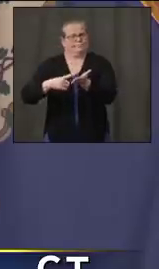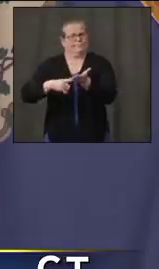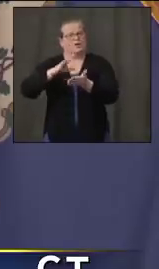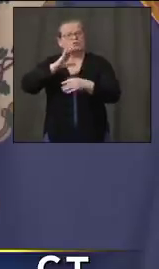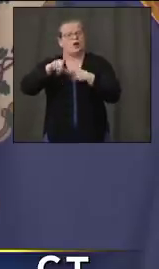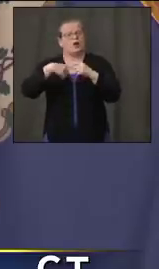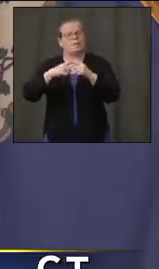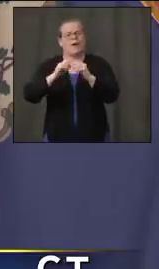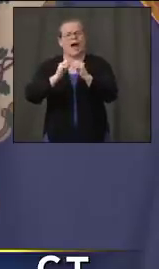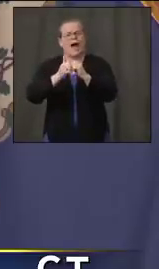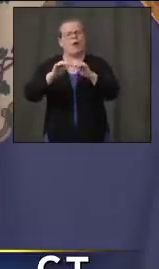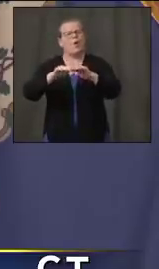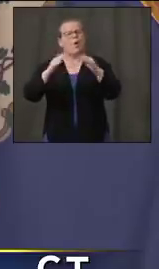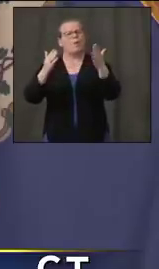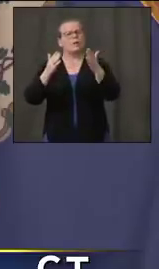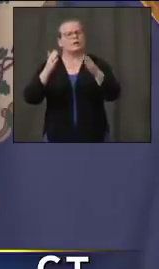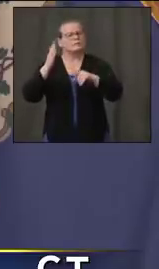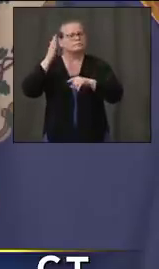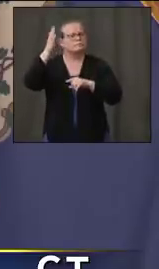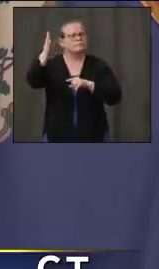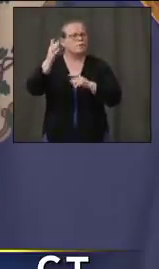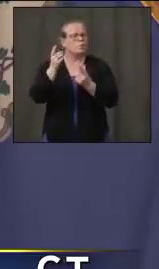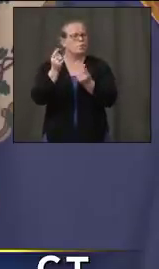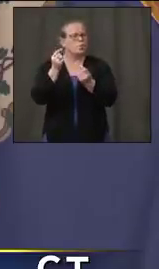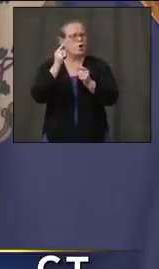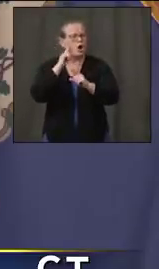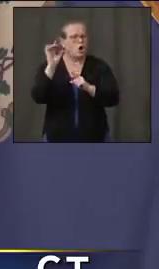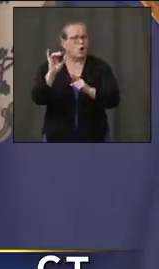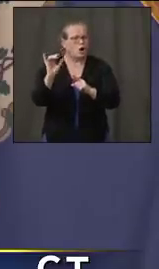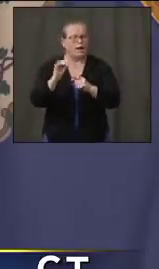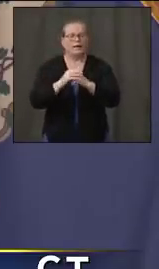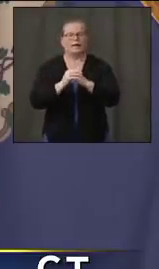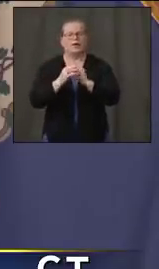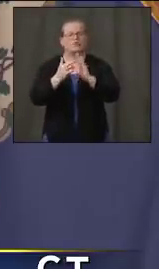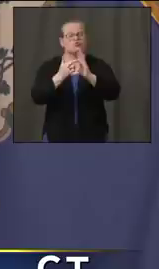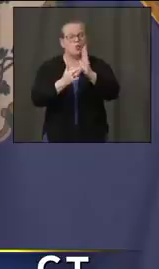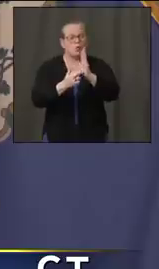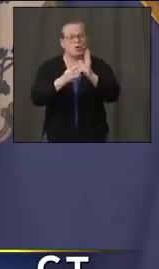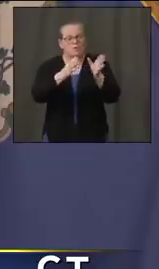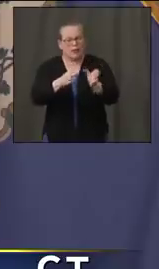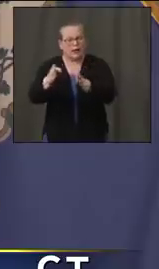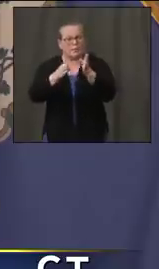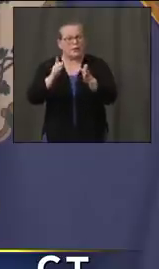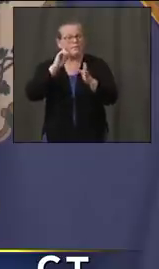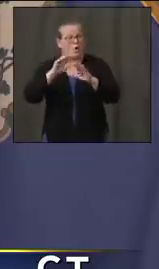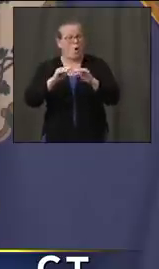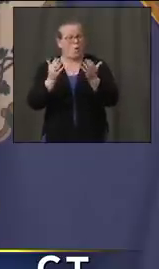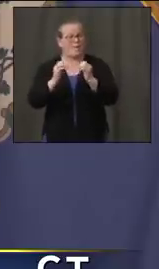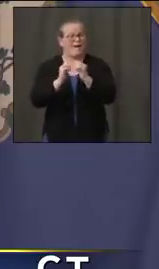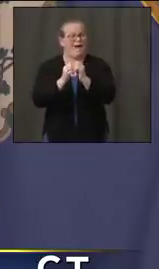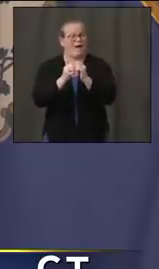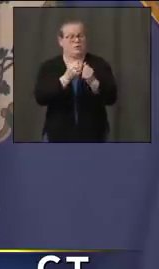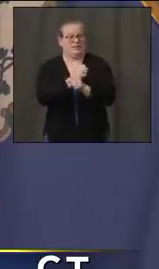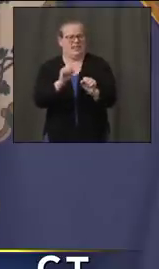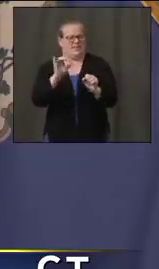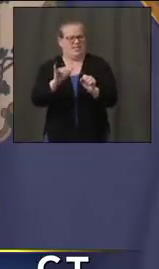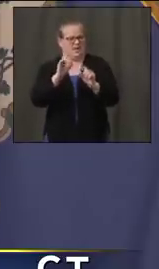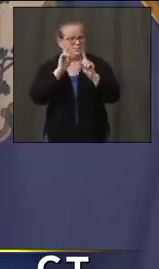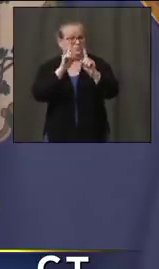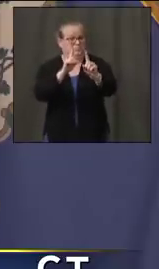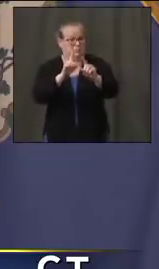our reopen strategy and the protocols necessary to be able to reopen and keep us safe. And David's been